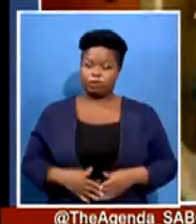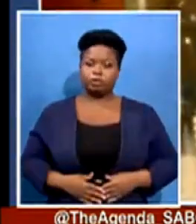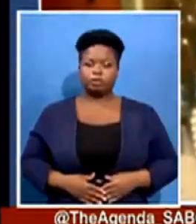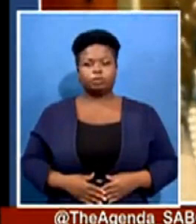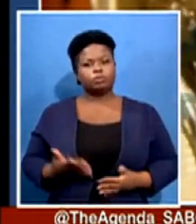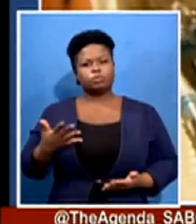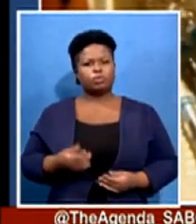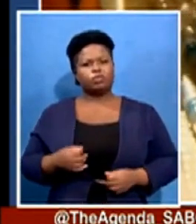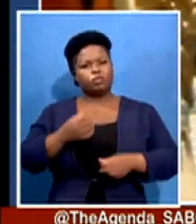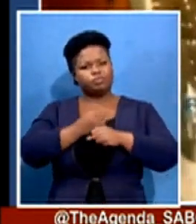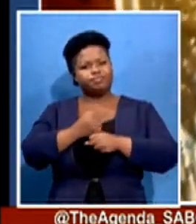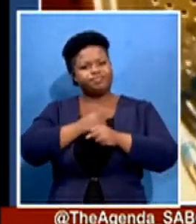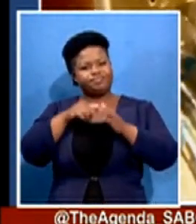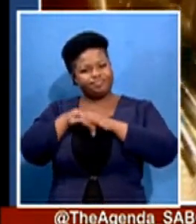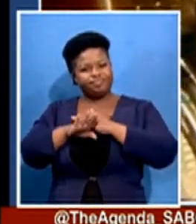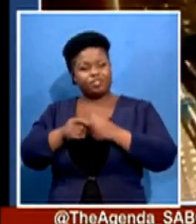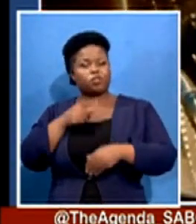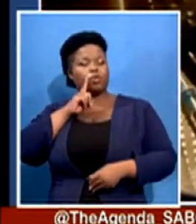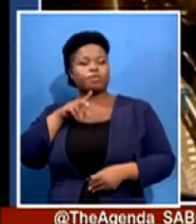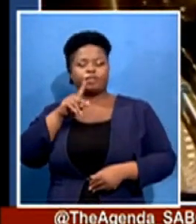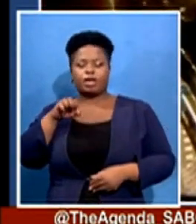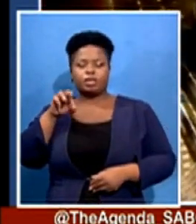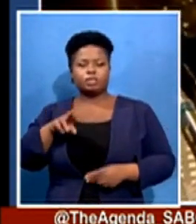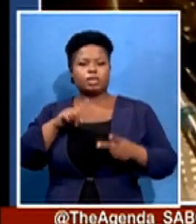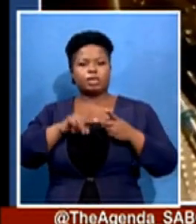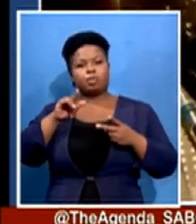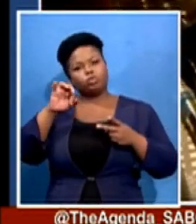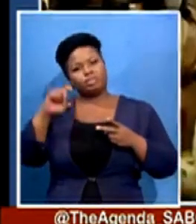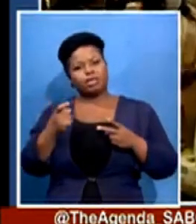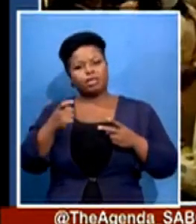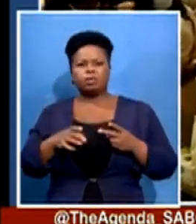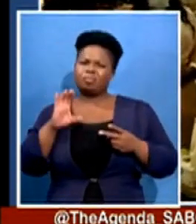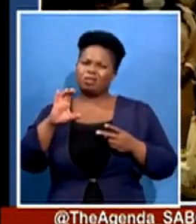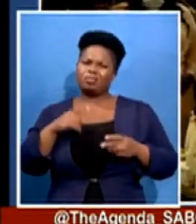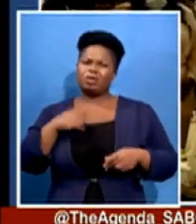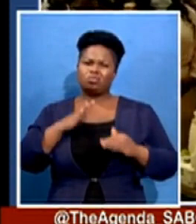of the Pfizer-BioNTech vaccine showed high efficacy in youth